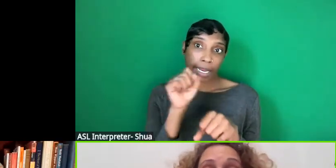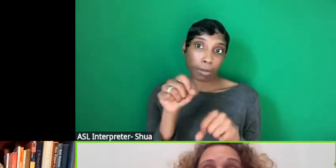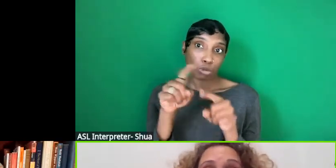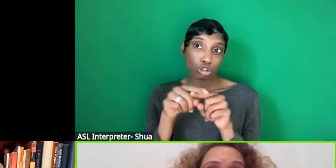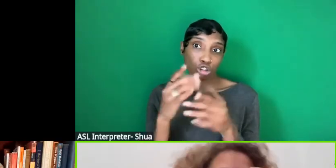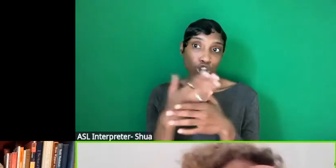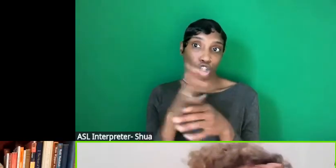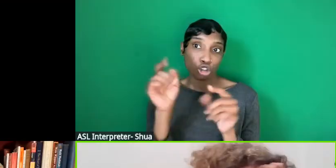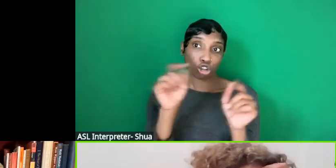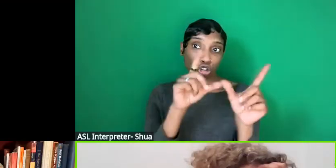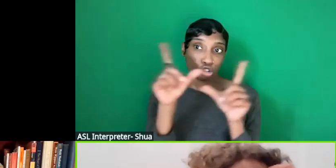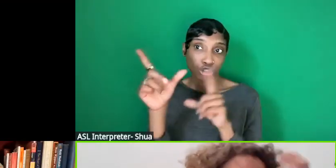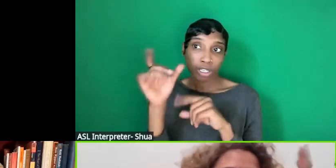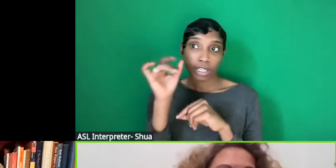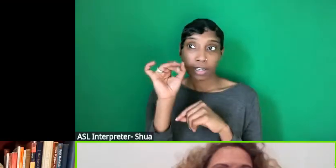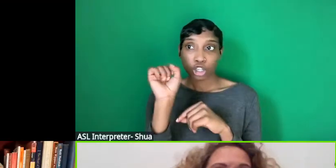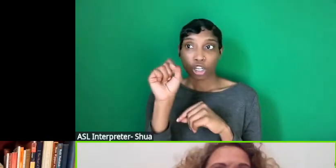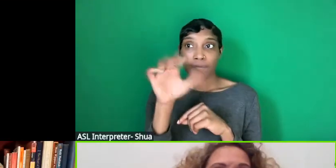can find